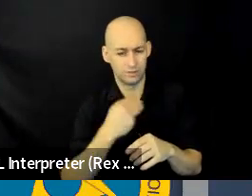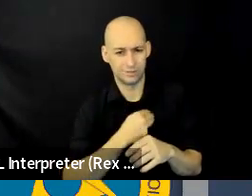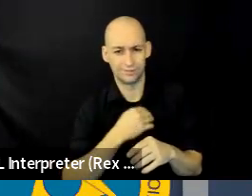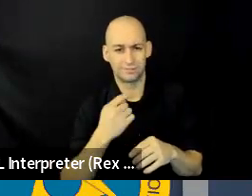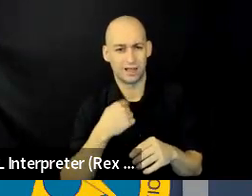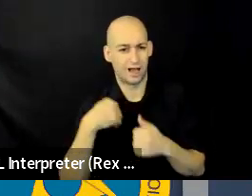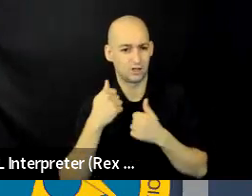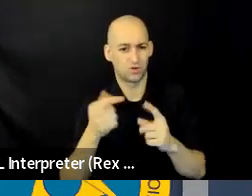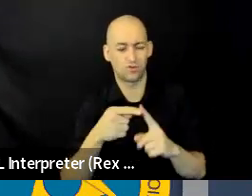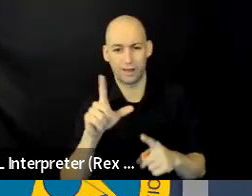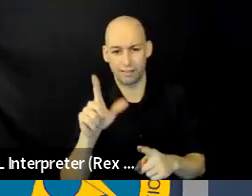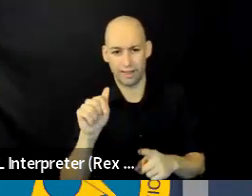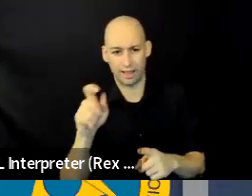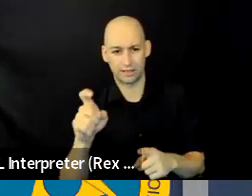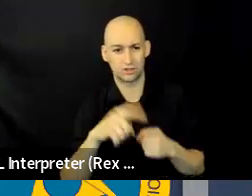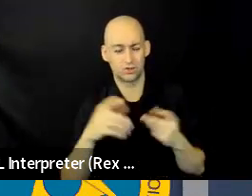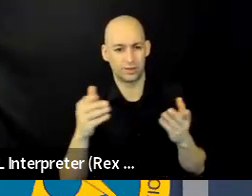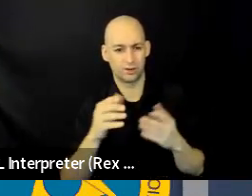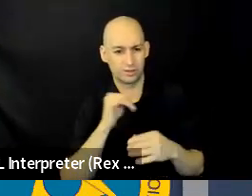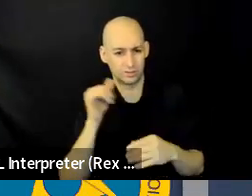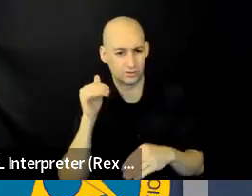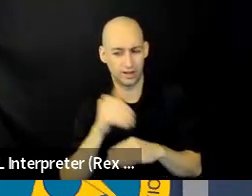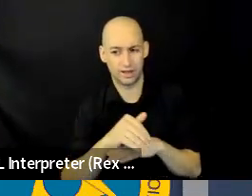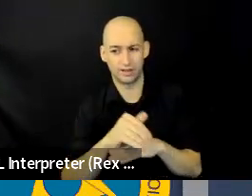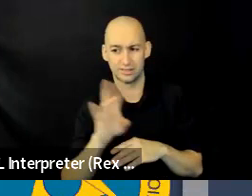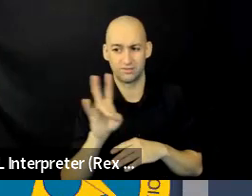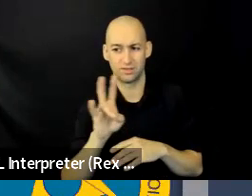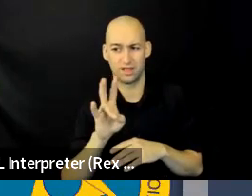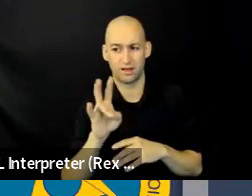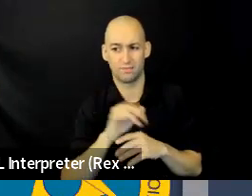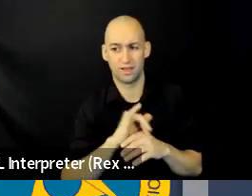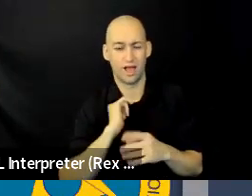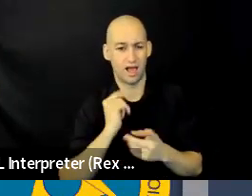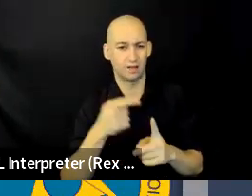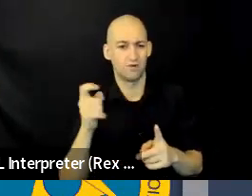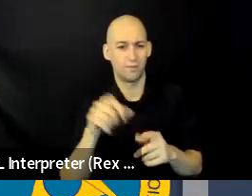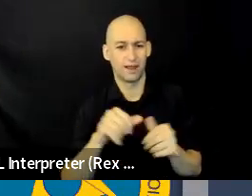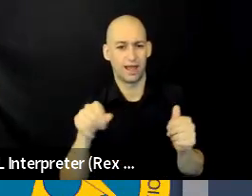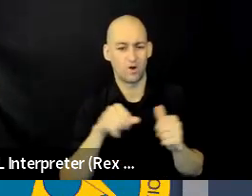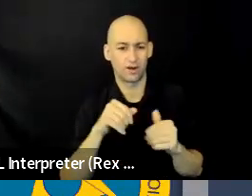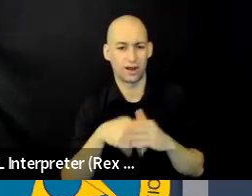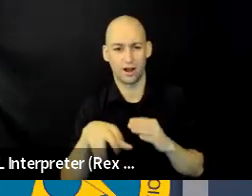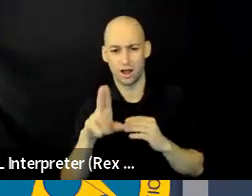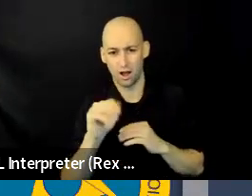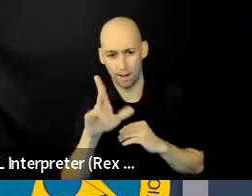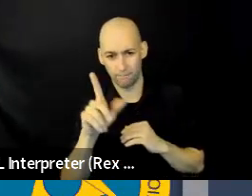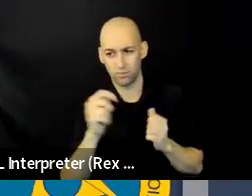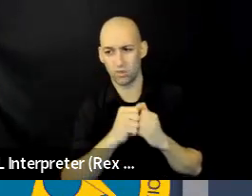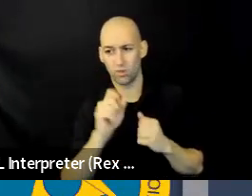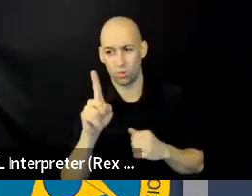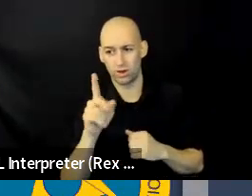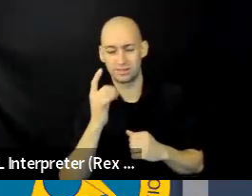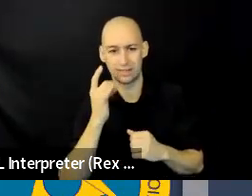I drove from LAX to here last night about 7 o'clock. I come from an area in Humboldt County with one stoplight. Holy